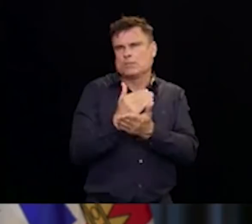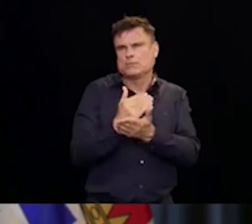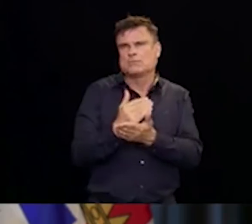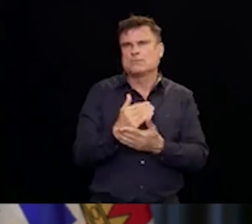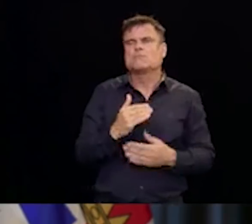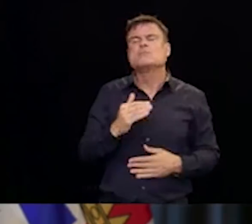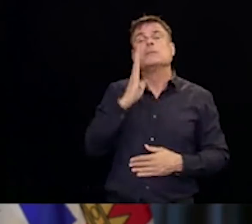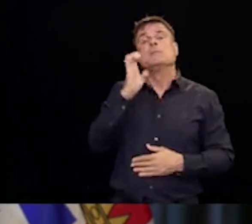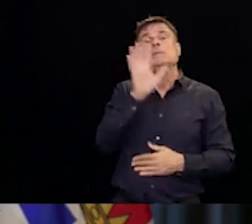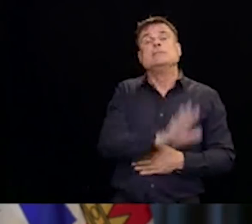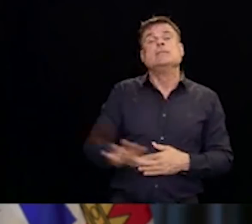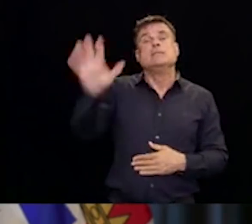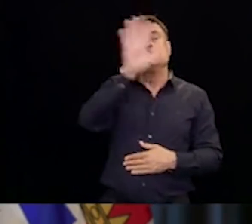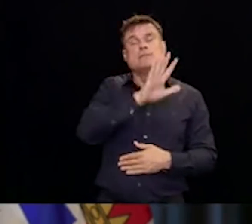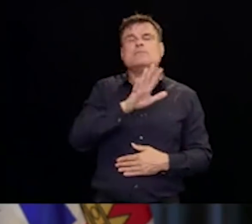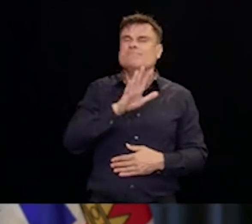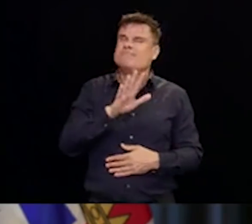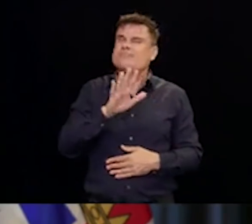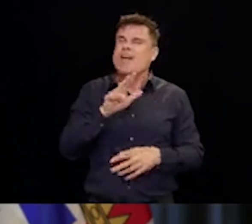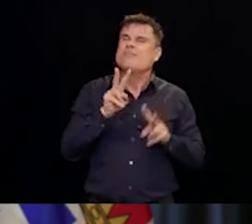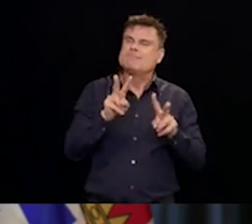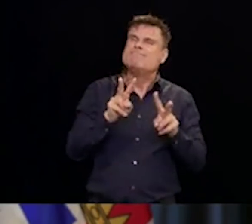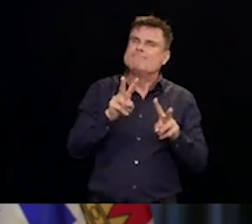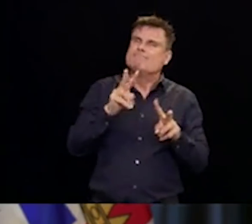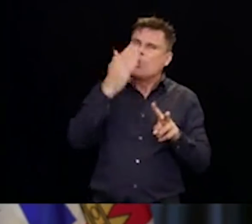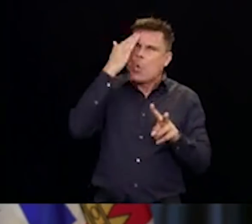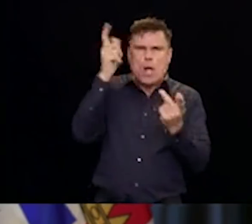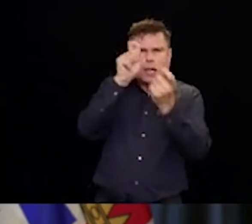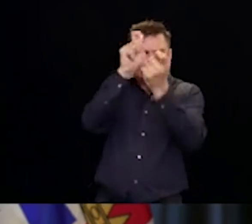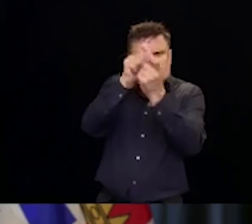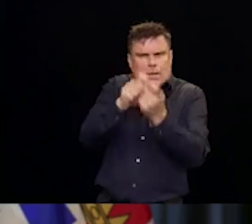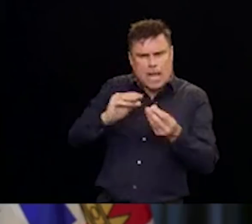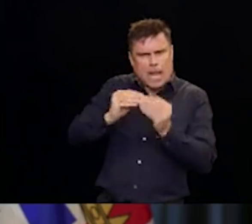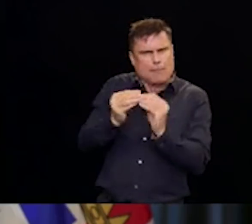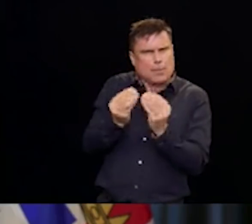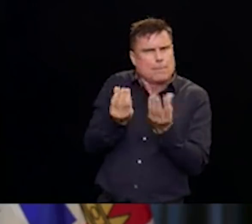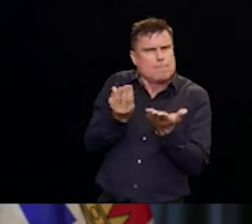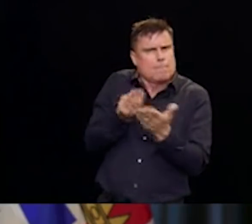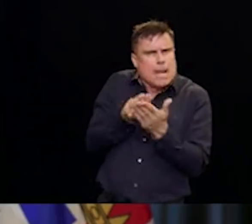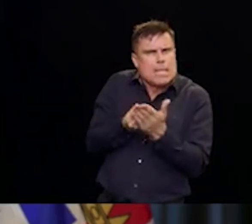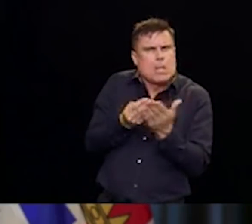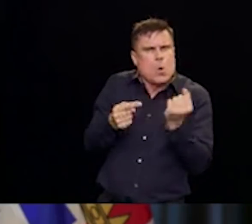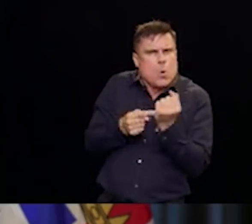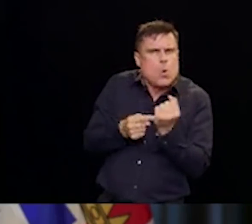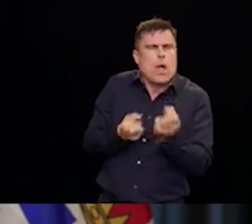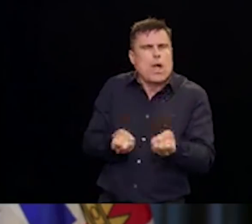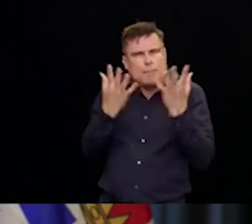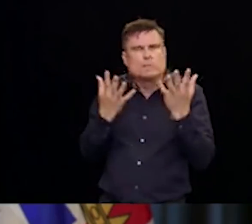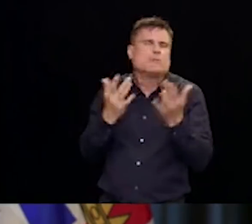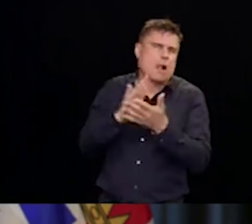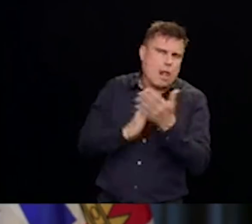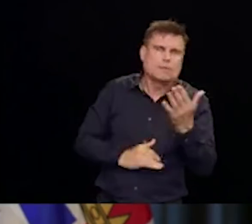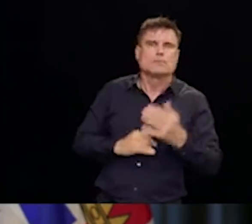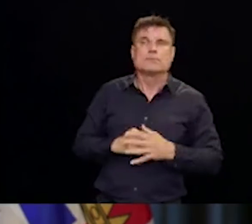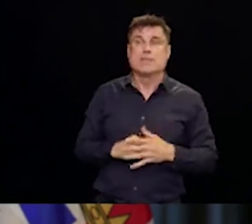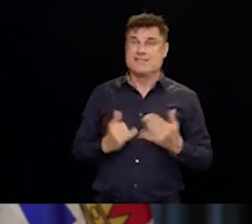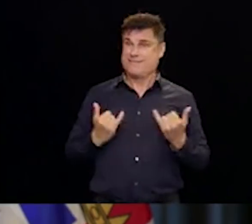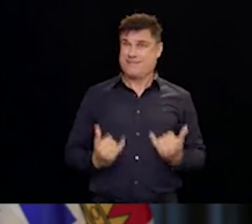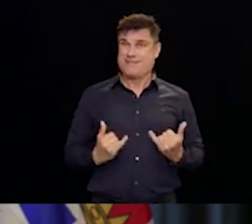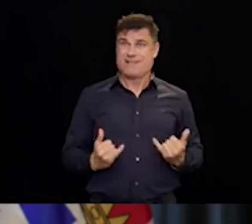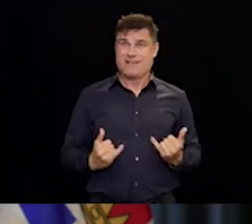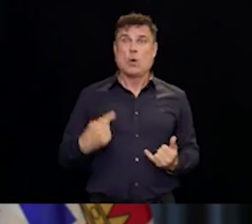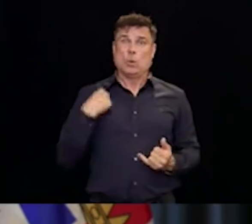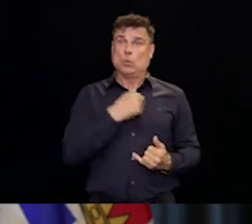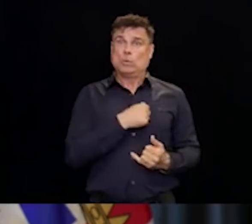be my speculation at this point. I do know that we're doing everything we can to meet the needs of businesses and to meet the needs of